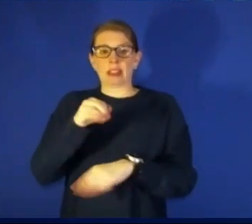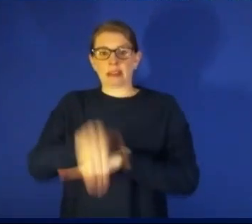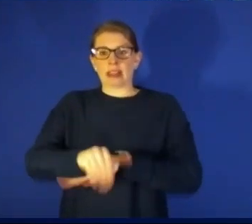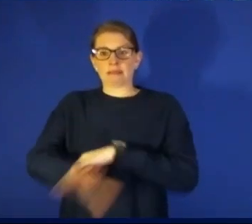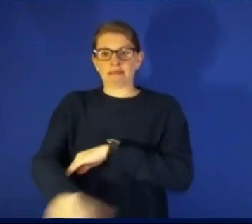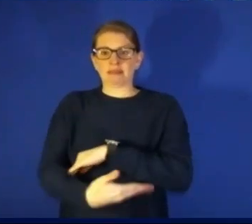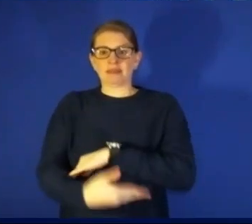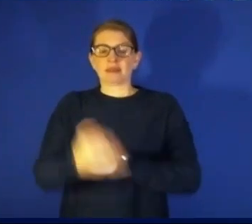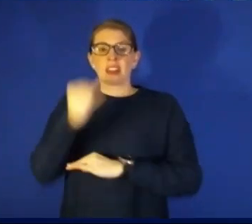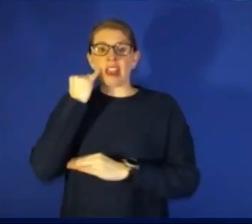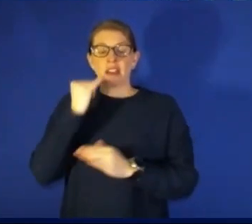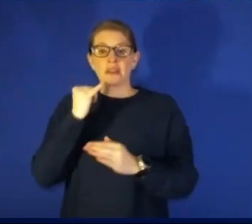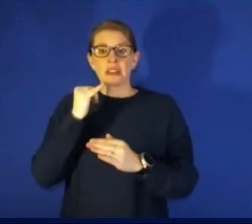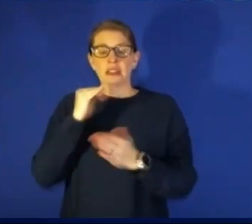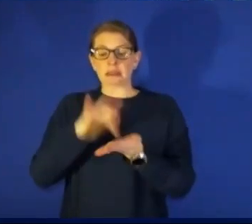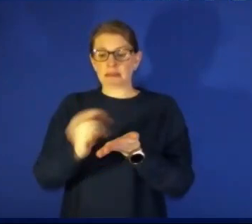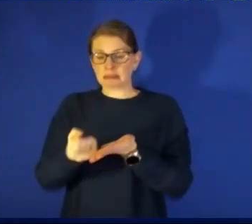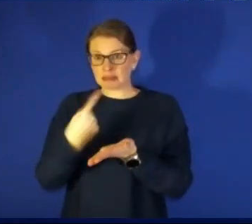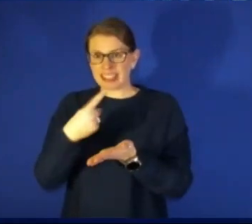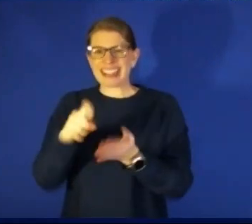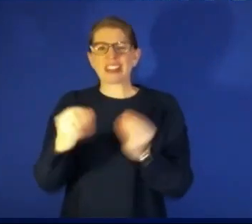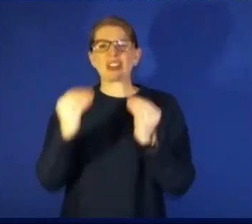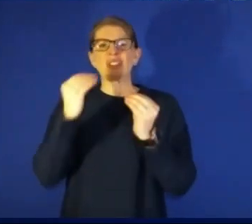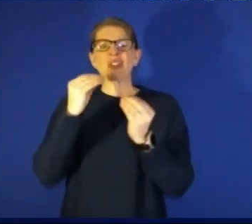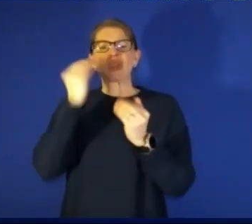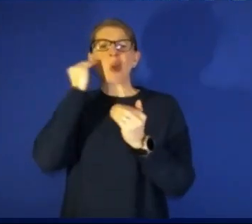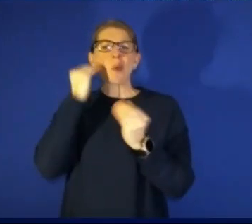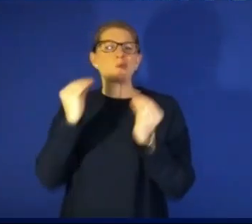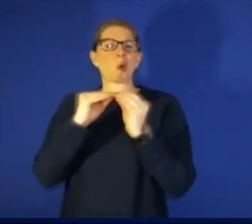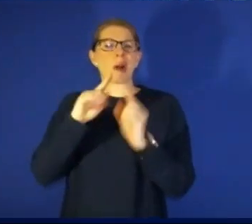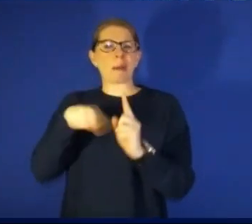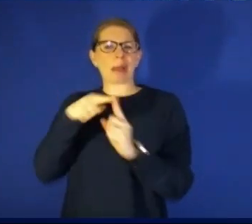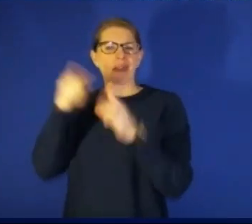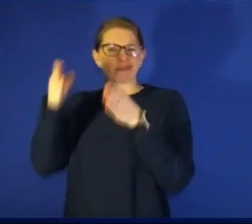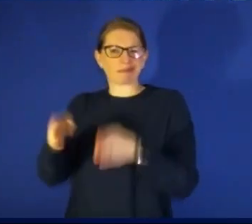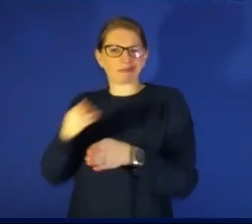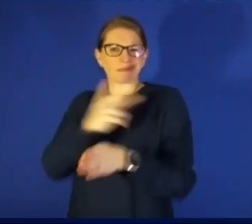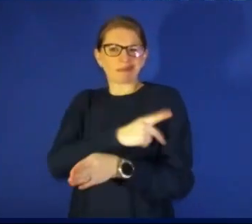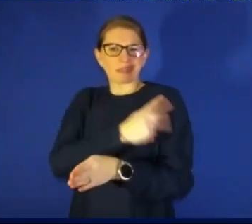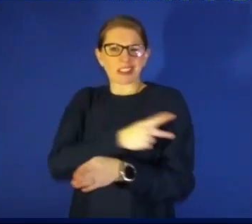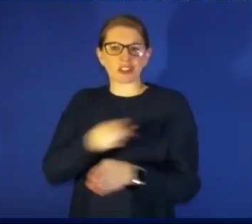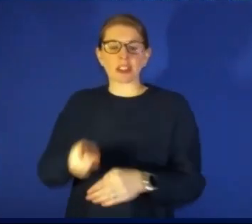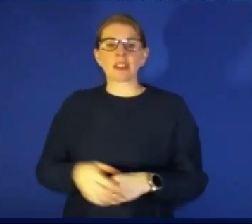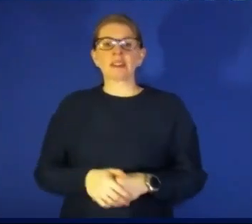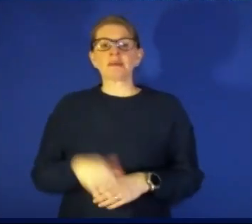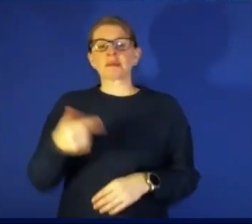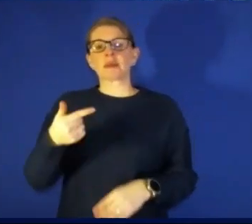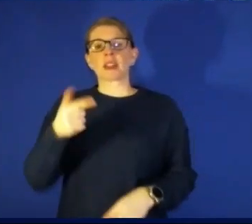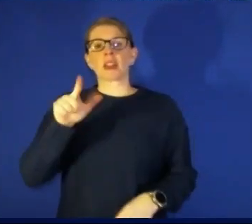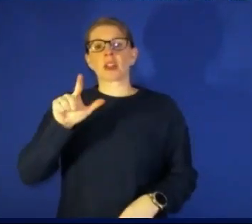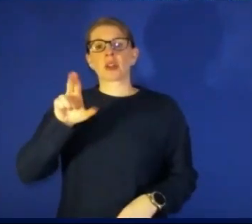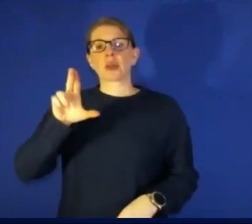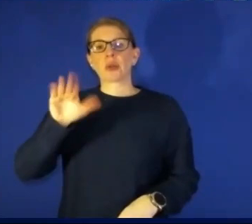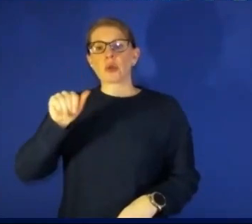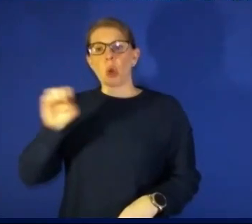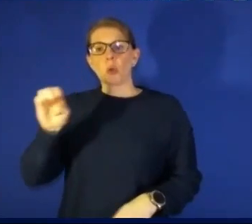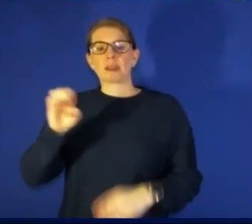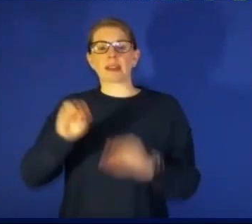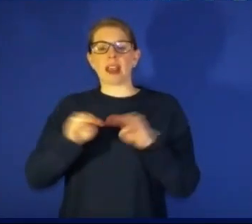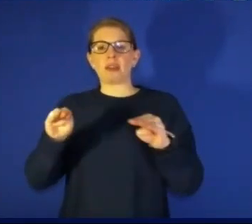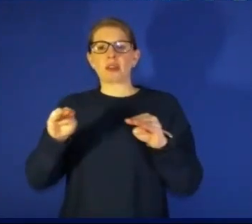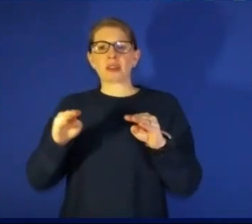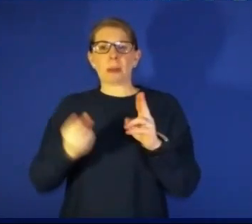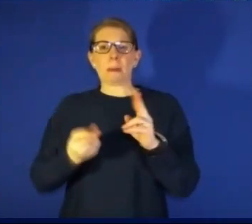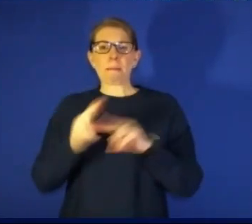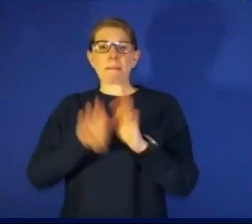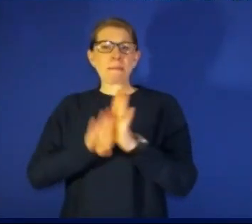certain medications and insulin. Typically speaking, glucose levels are highest in the morning. And then as you